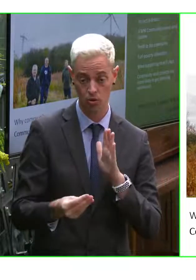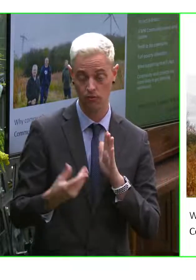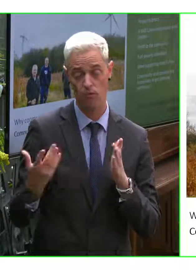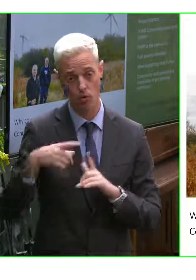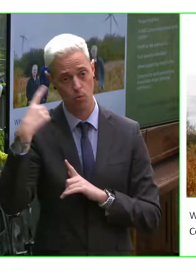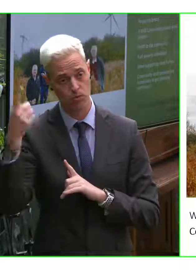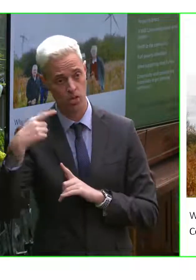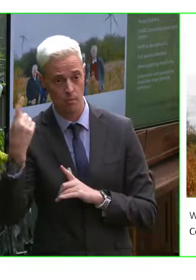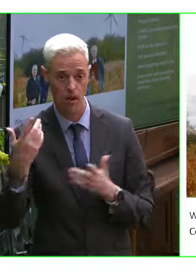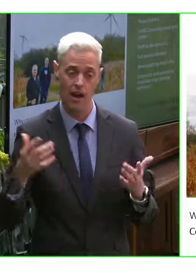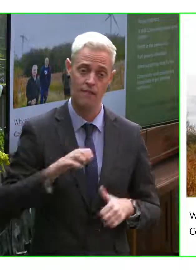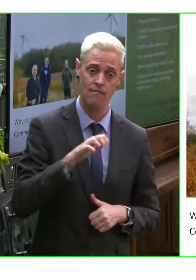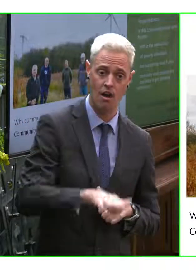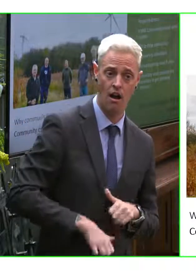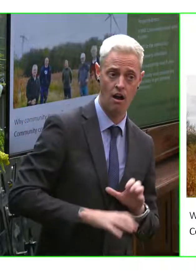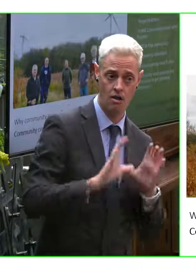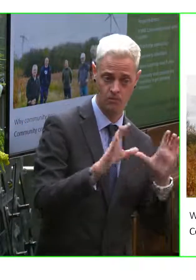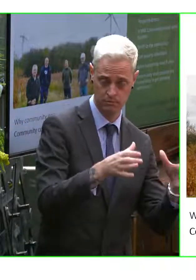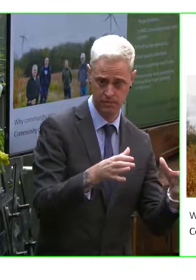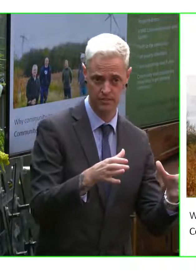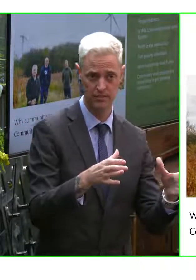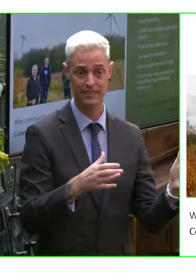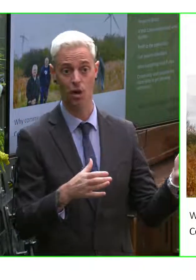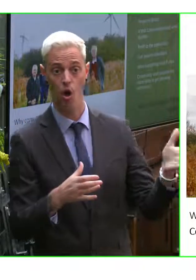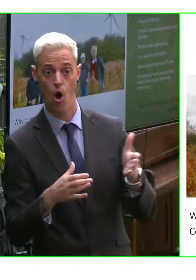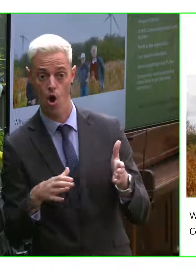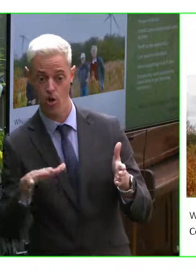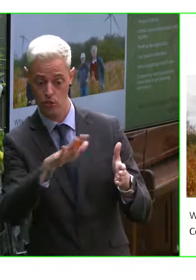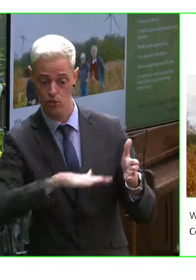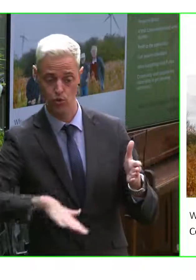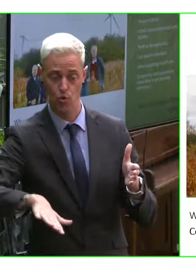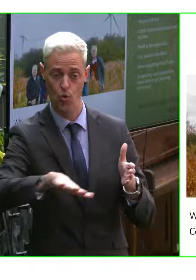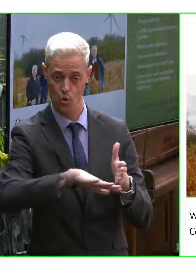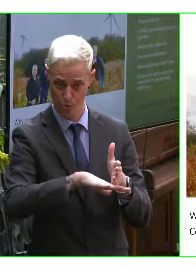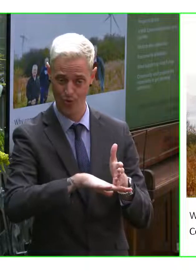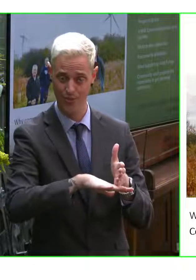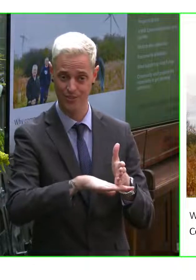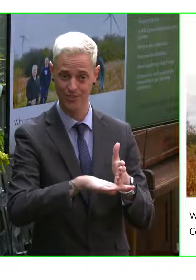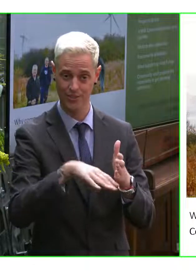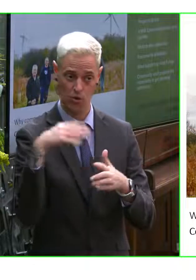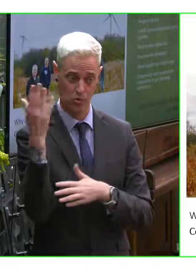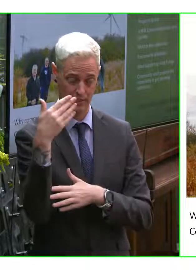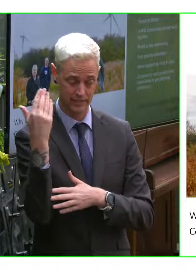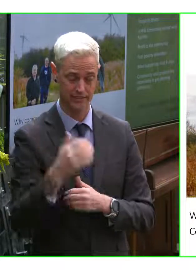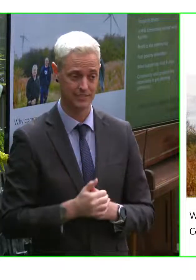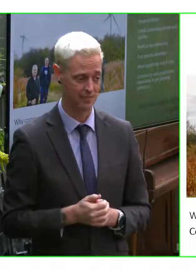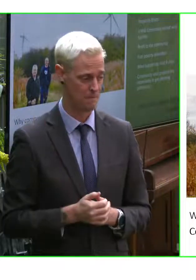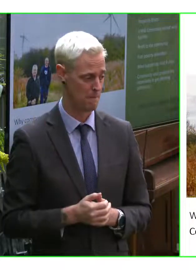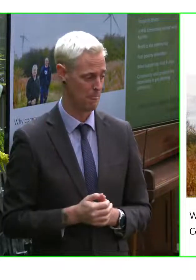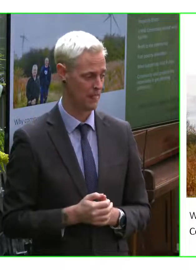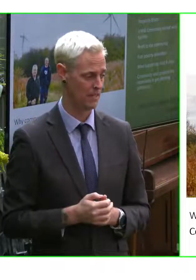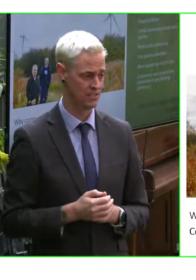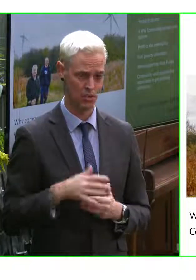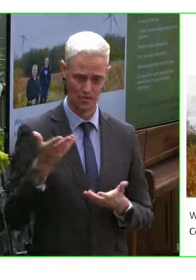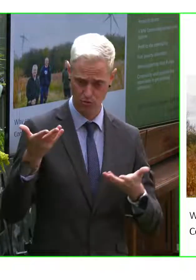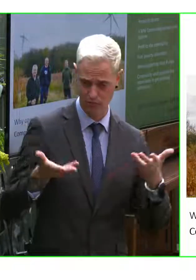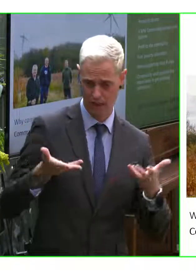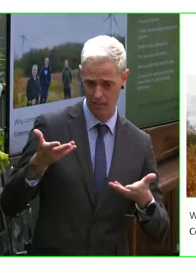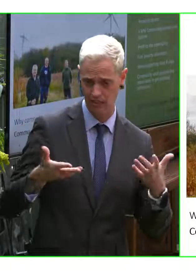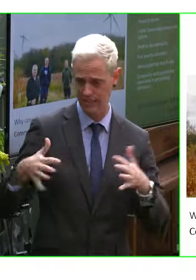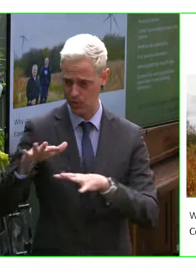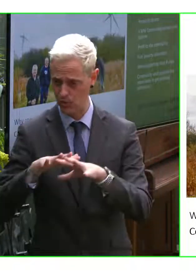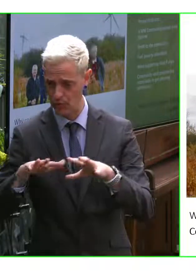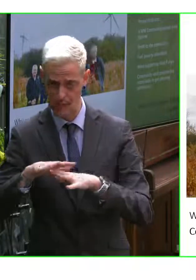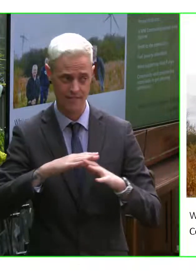also wind farms. We need onshore wind. Speak to ENW, they'll say the same thing. We've got to be able to balance the grid. We need